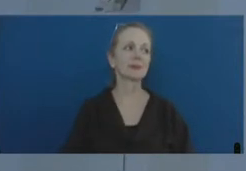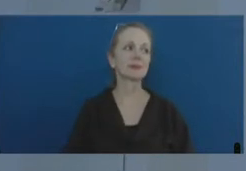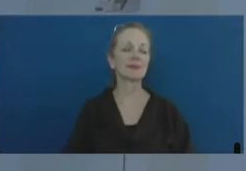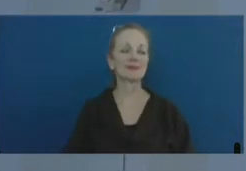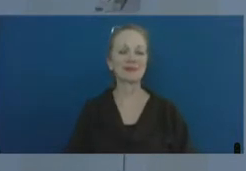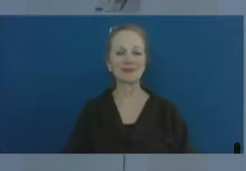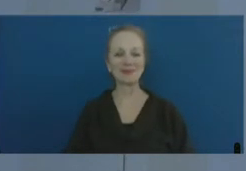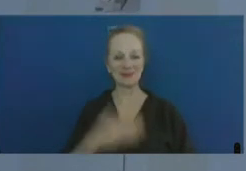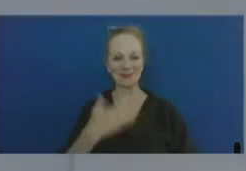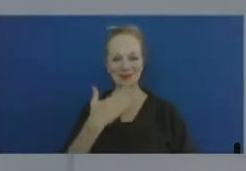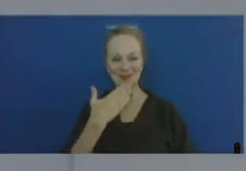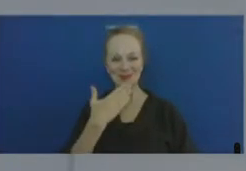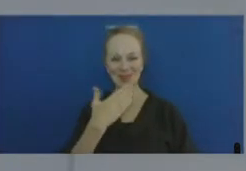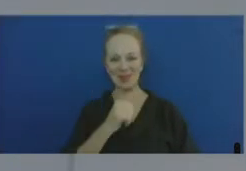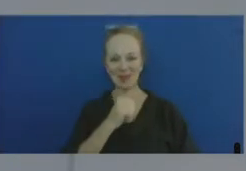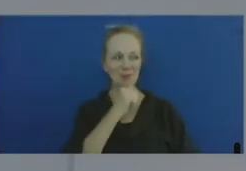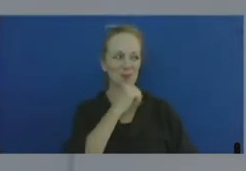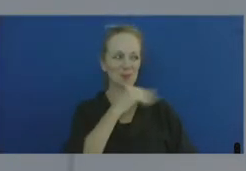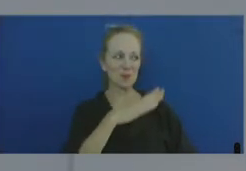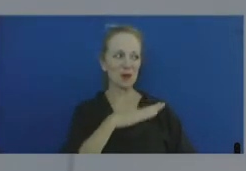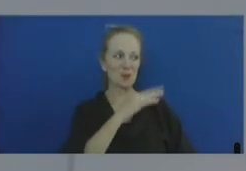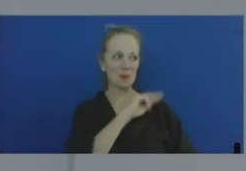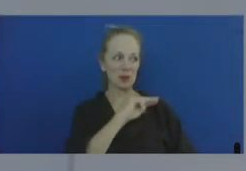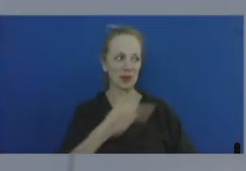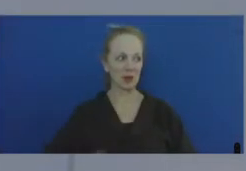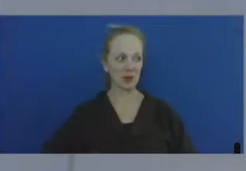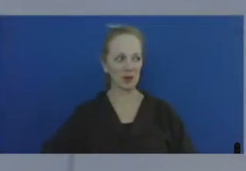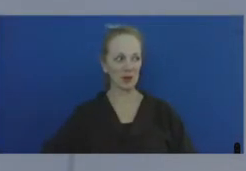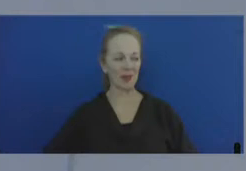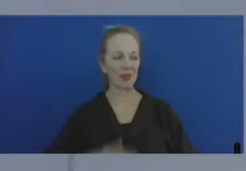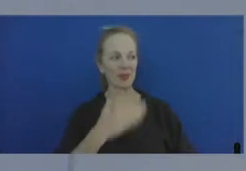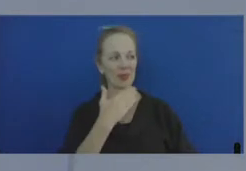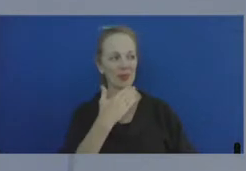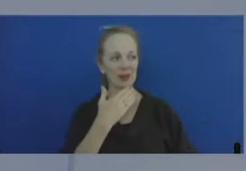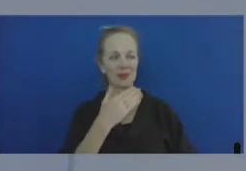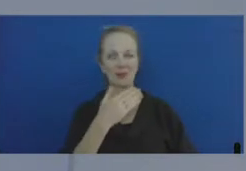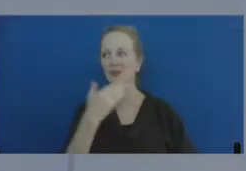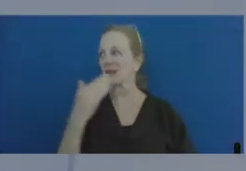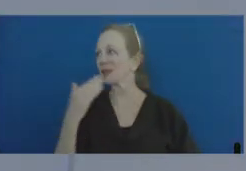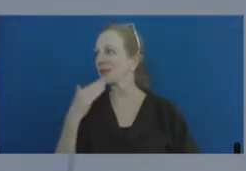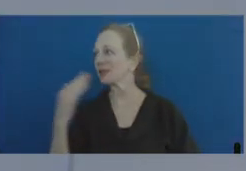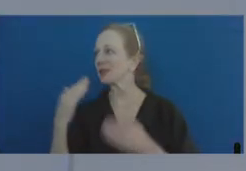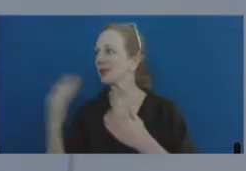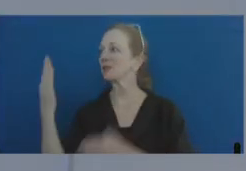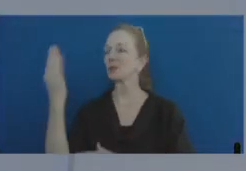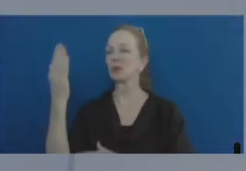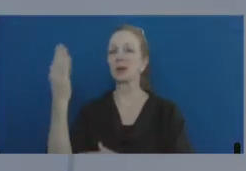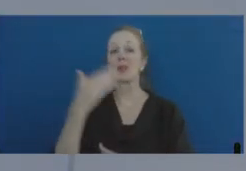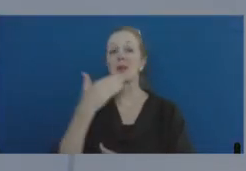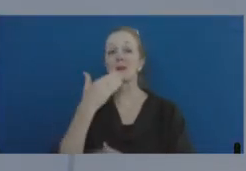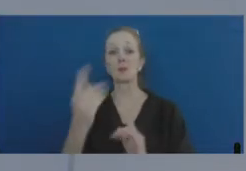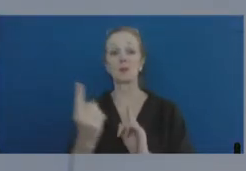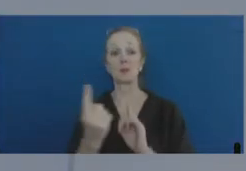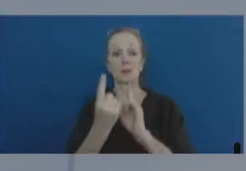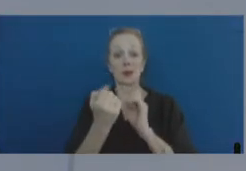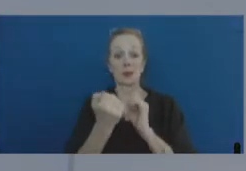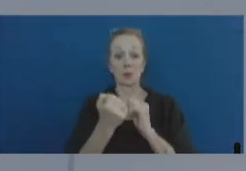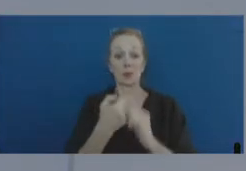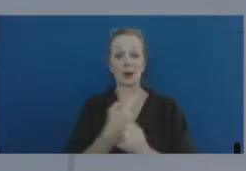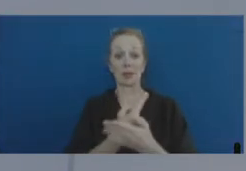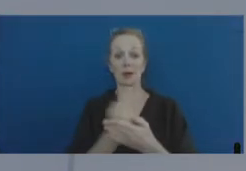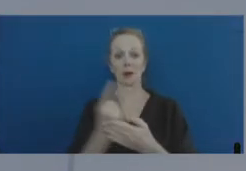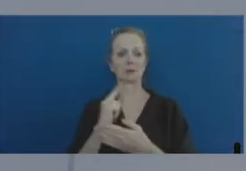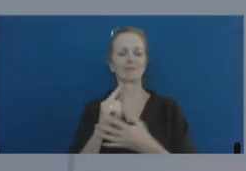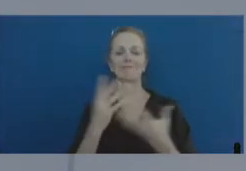Thank you, Madam Mayor, and Ms. Craig, thank you very much for the presentation, and thank you for meeting with me last week. So I don't have any questions,